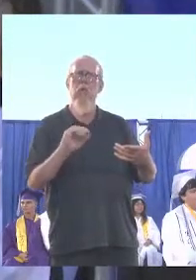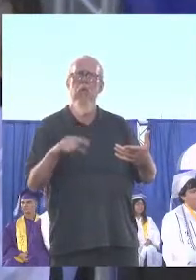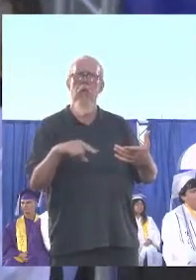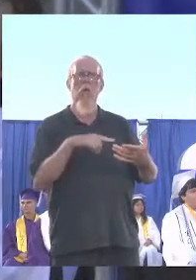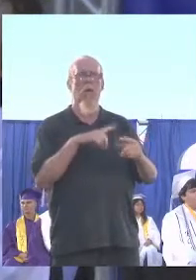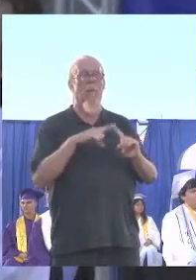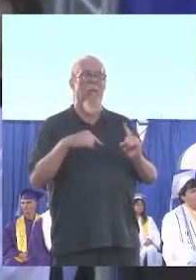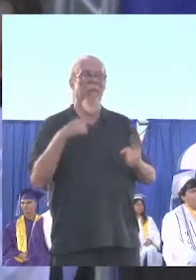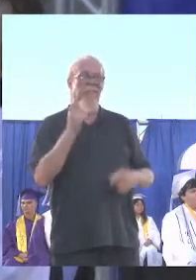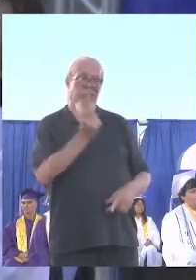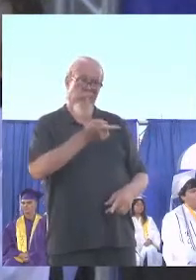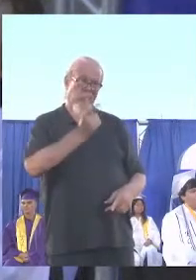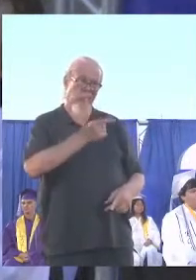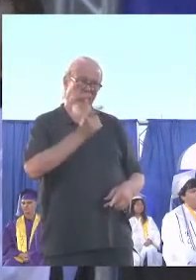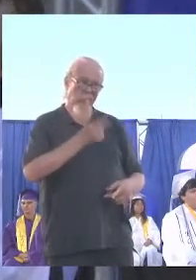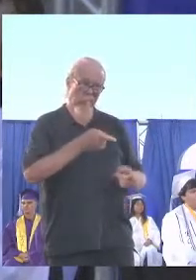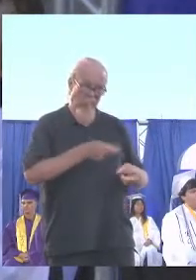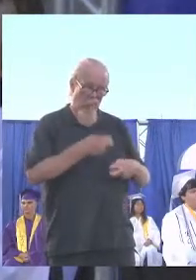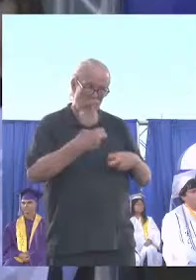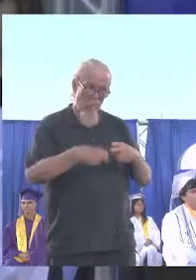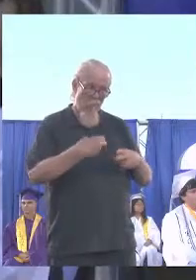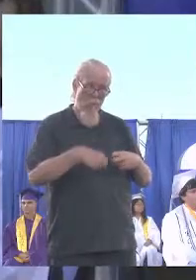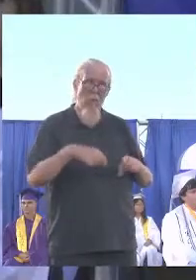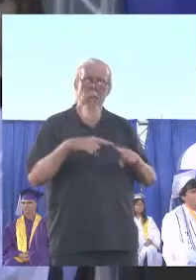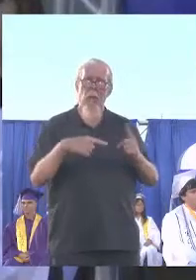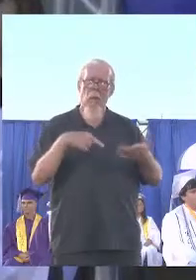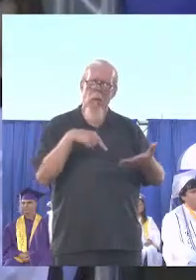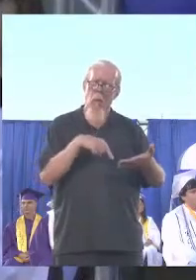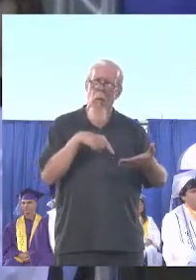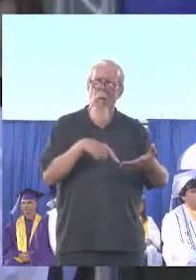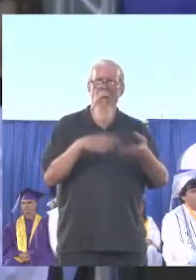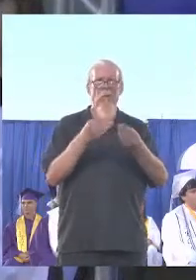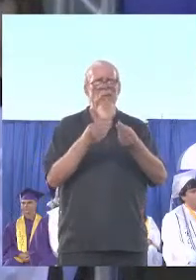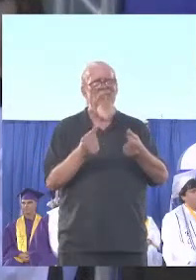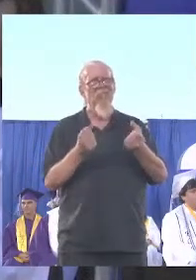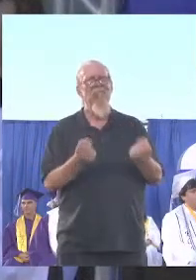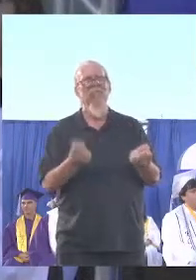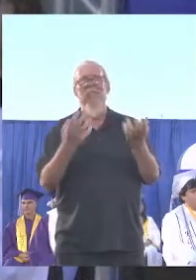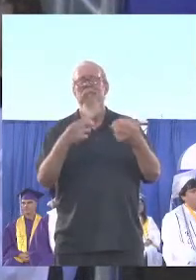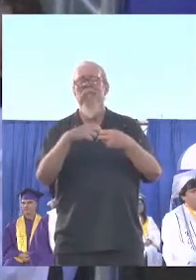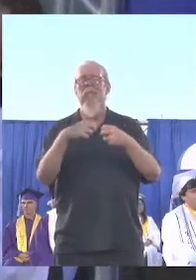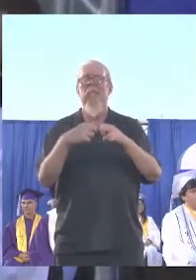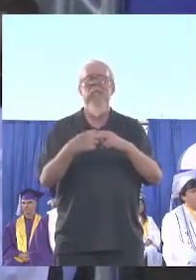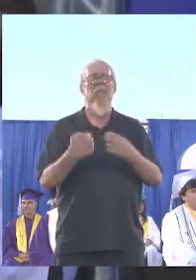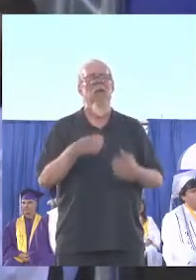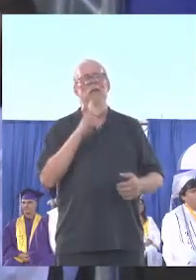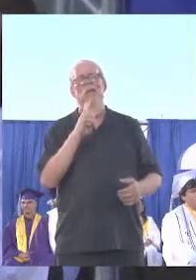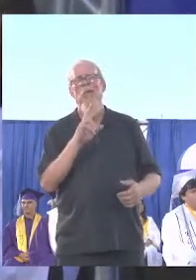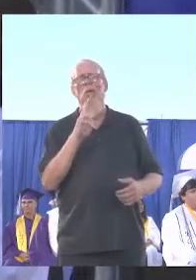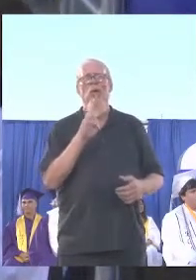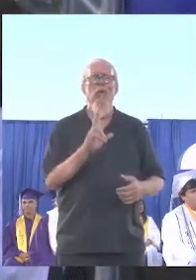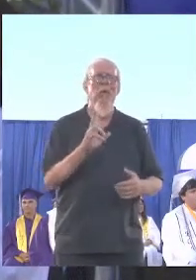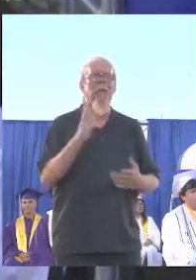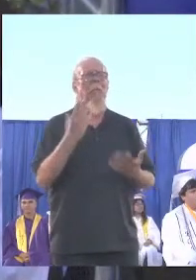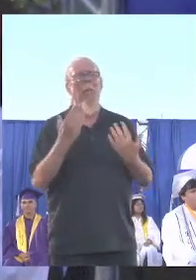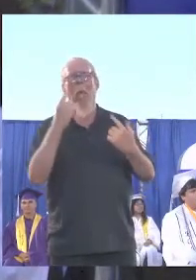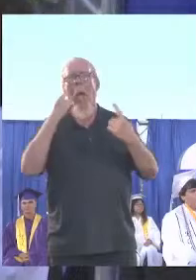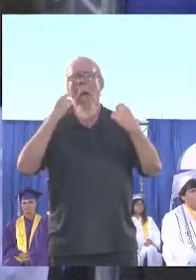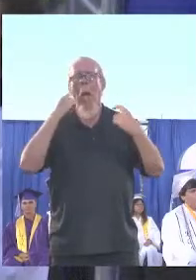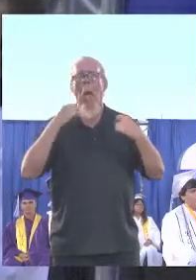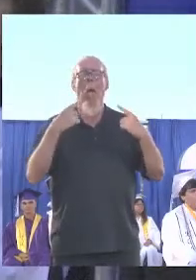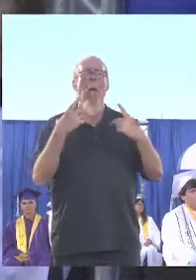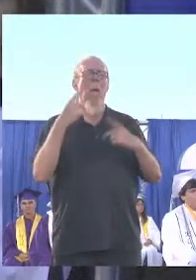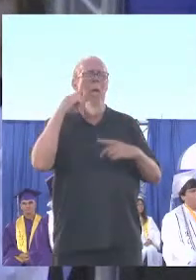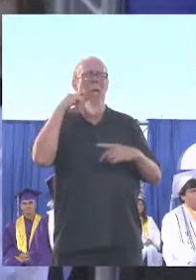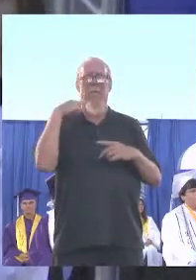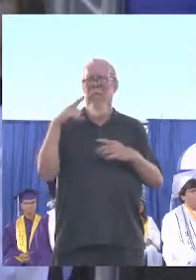of all our problems, but we saw it as a solution to so many. As toddlers, most of us probably cried when we heard we would have to be spending our days at school